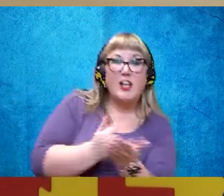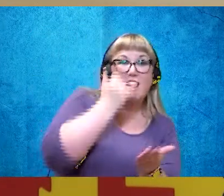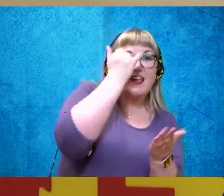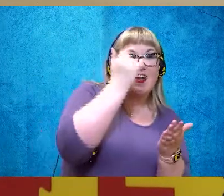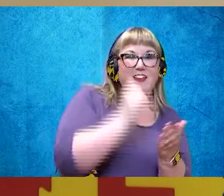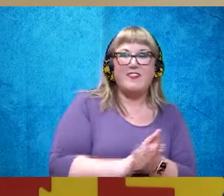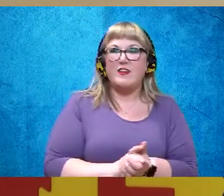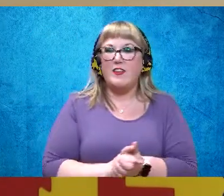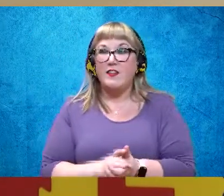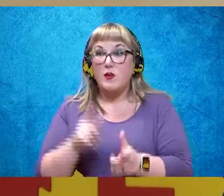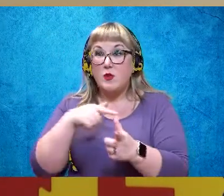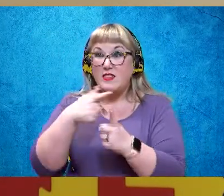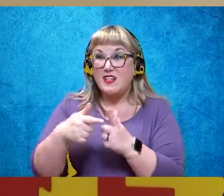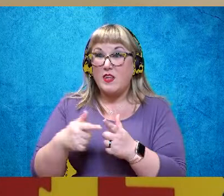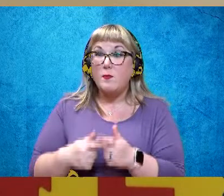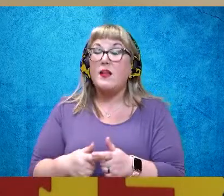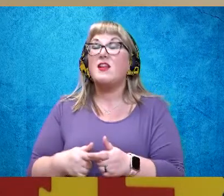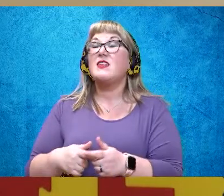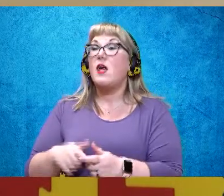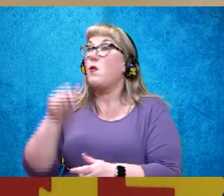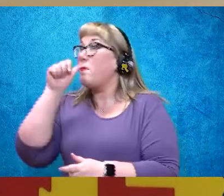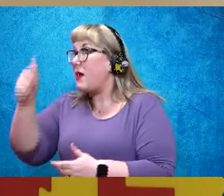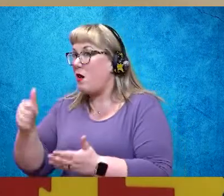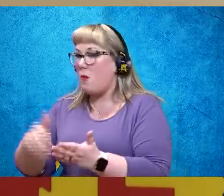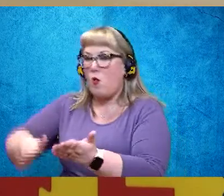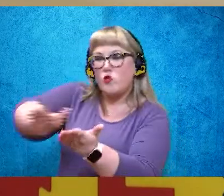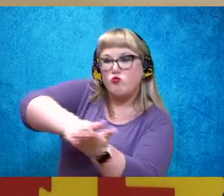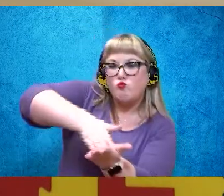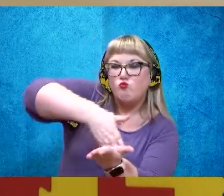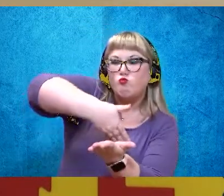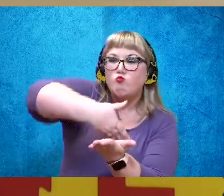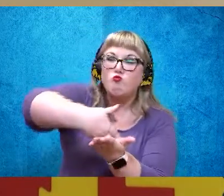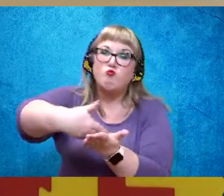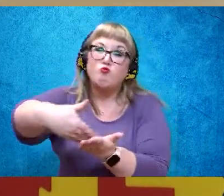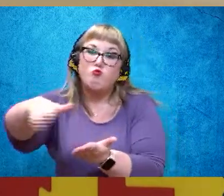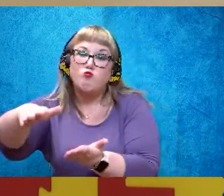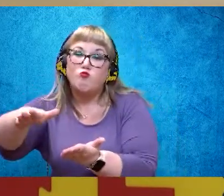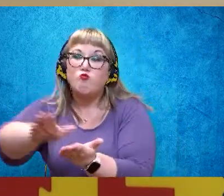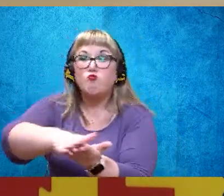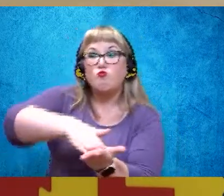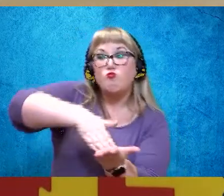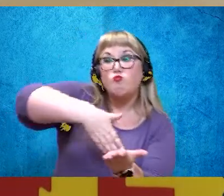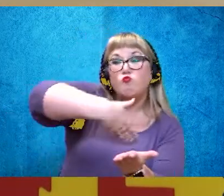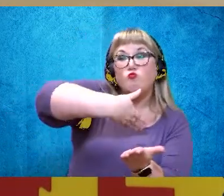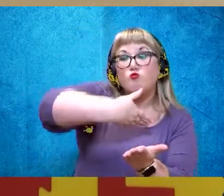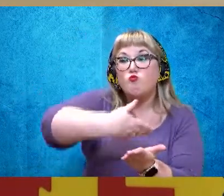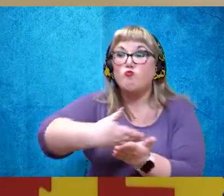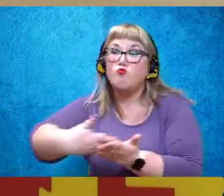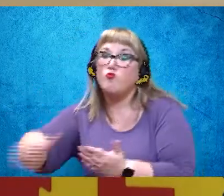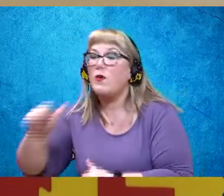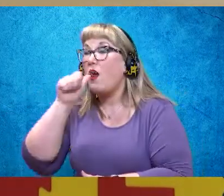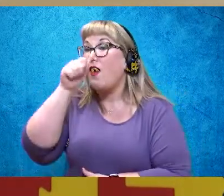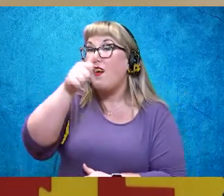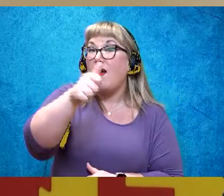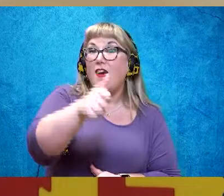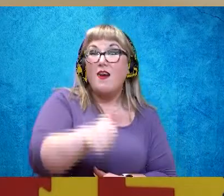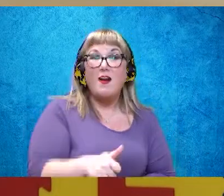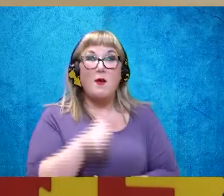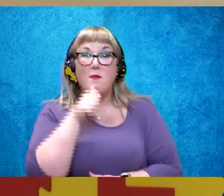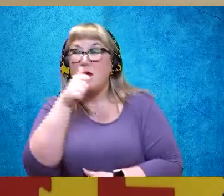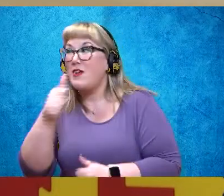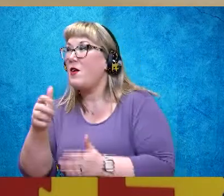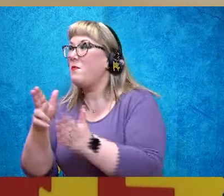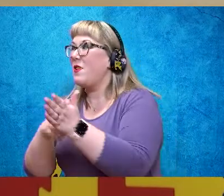jelly. Then we take the peanuts and we spread them, we spread them, we spread them, spread them, spread them.